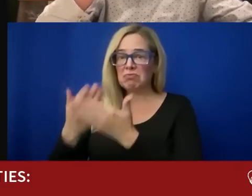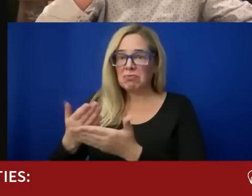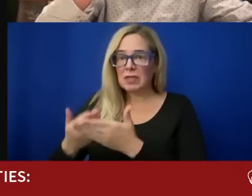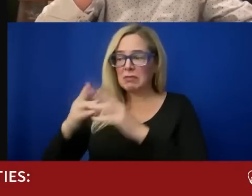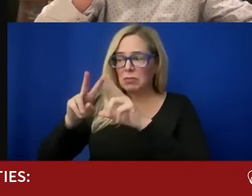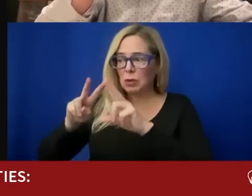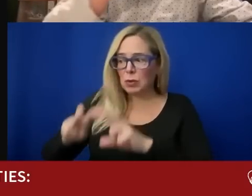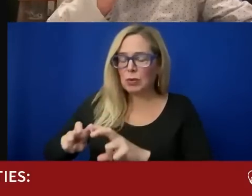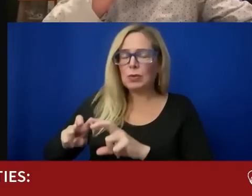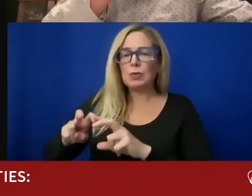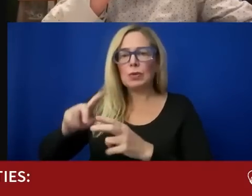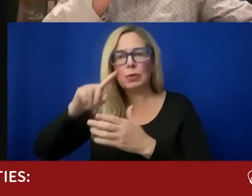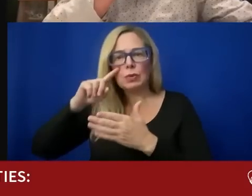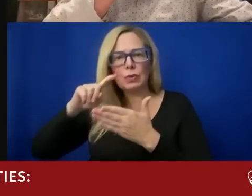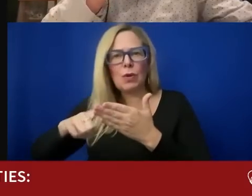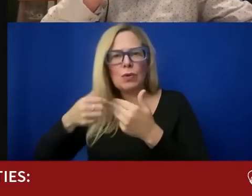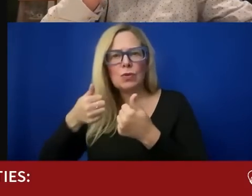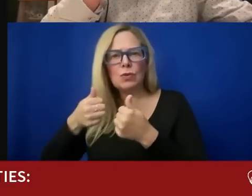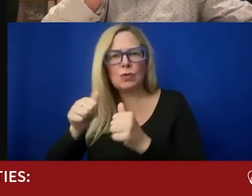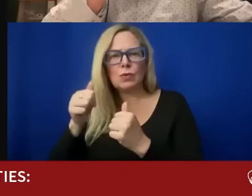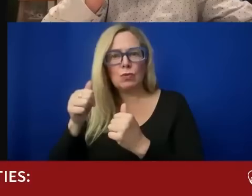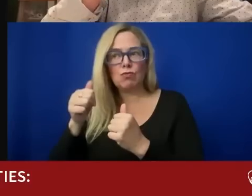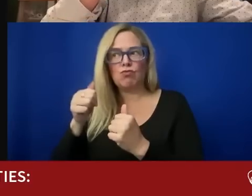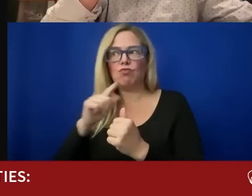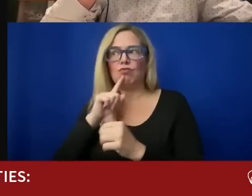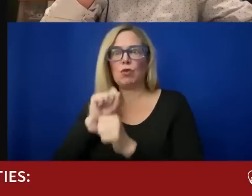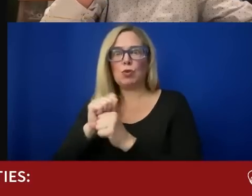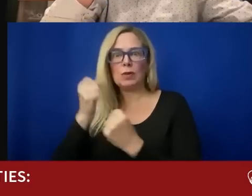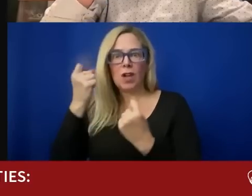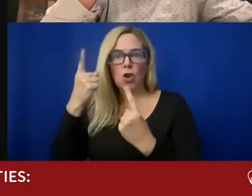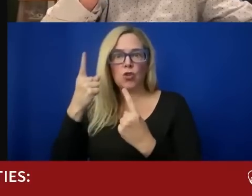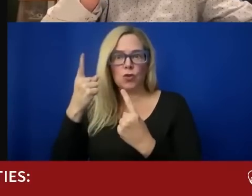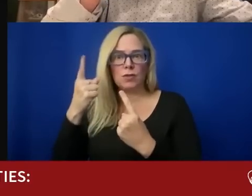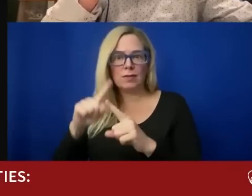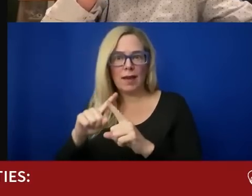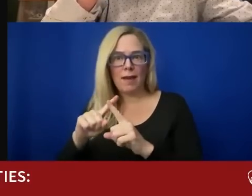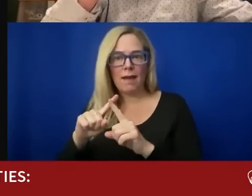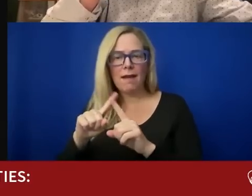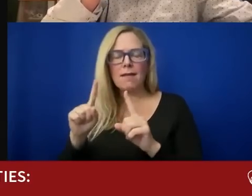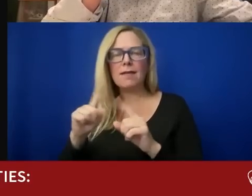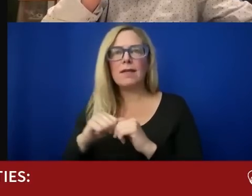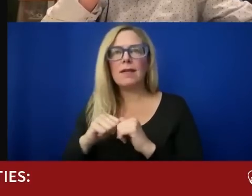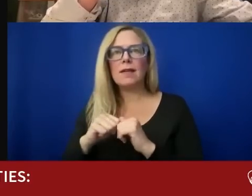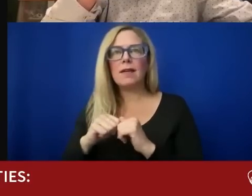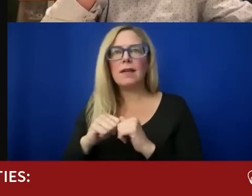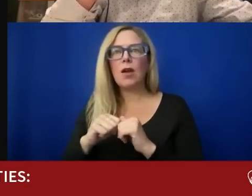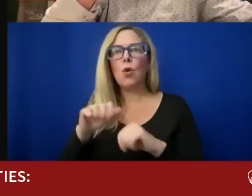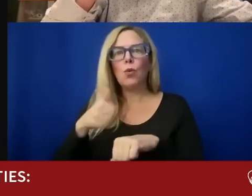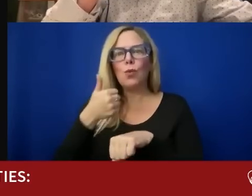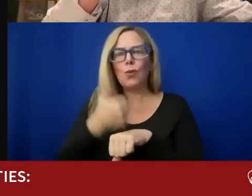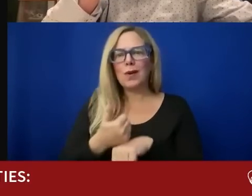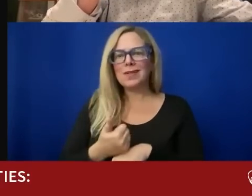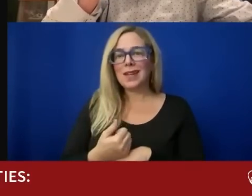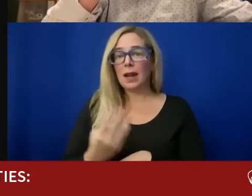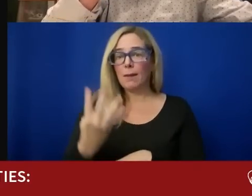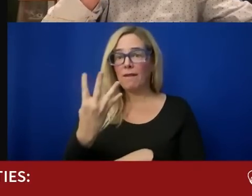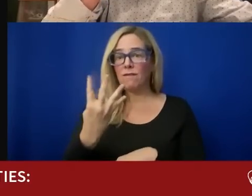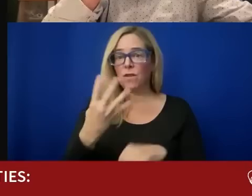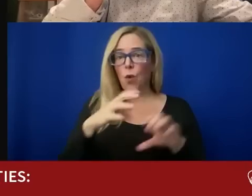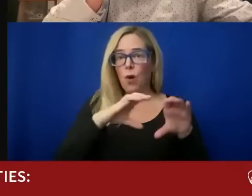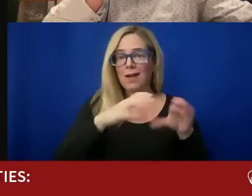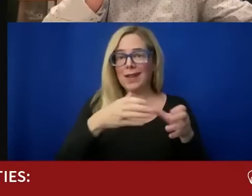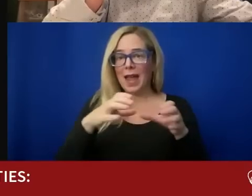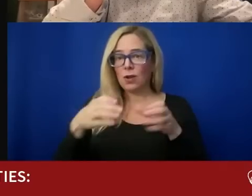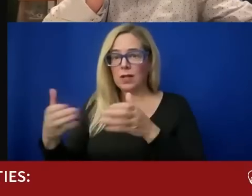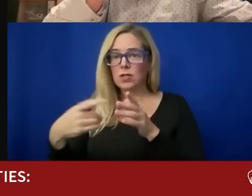truly understand some of these differences, we categorized our participants into 4 categories to run separate